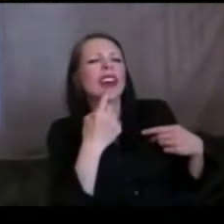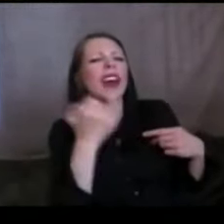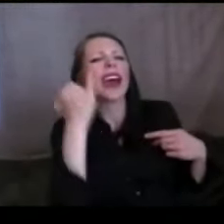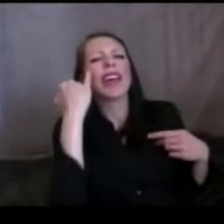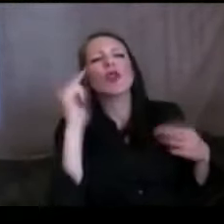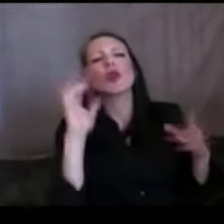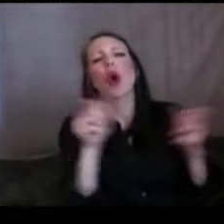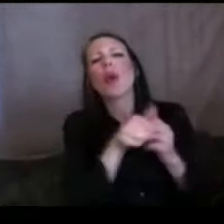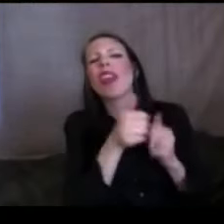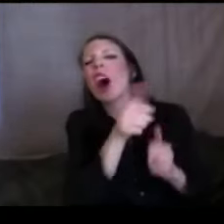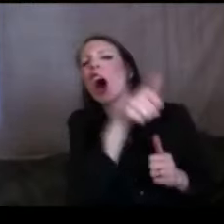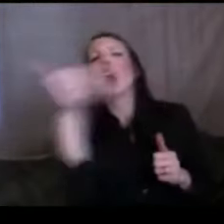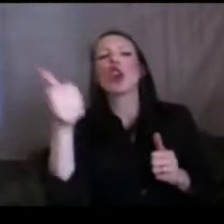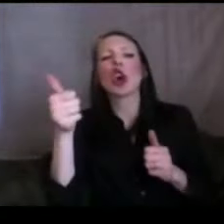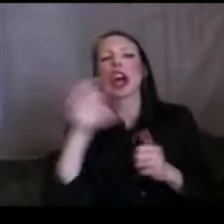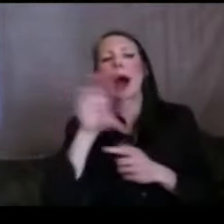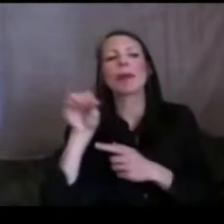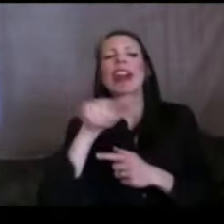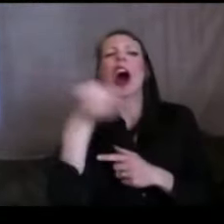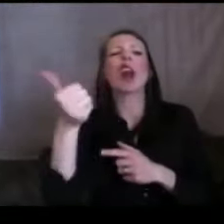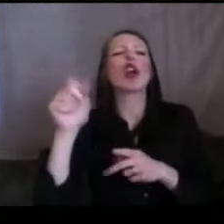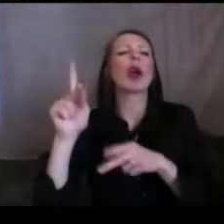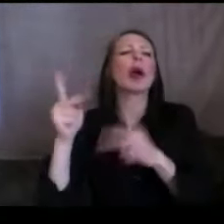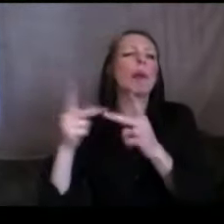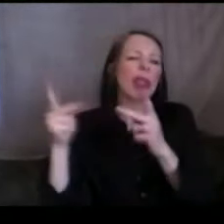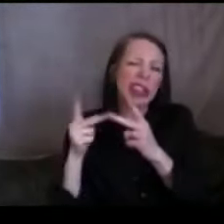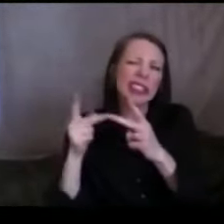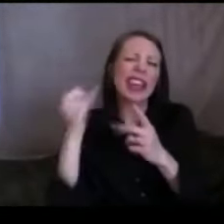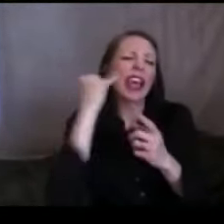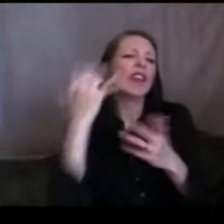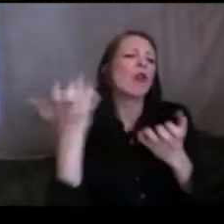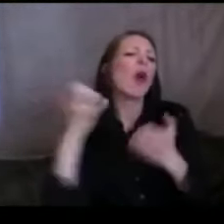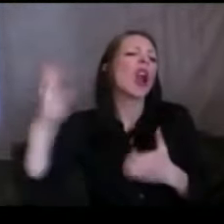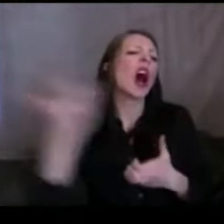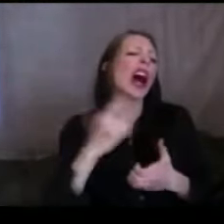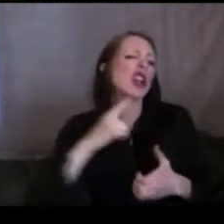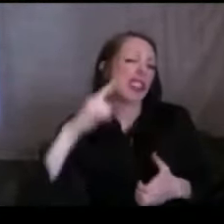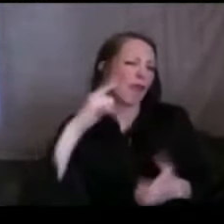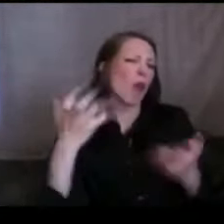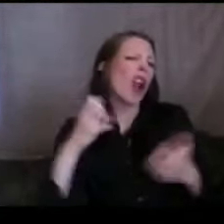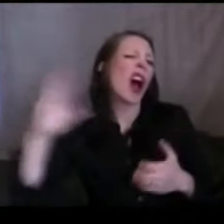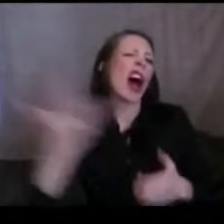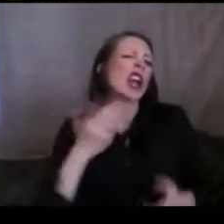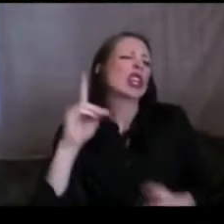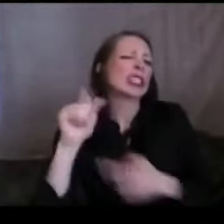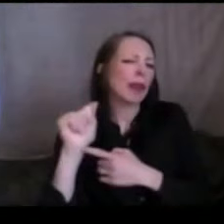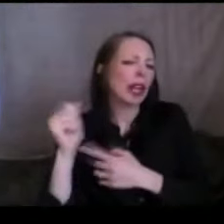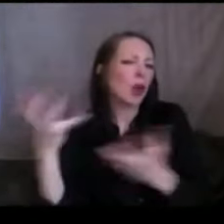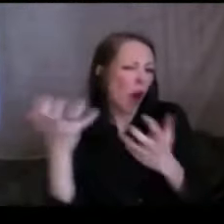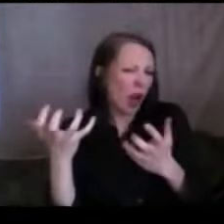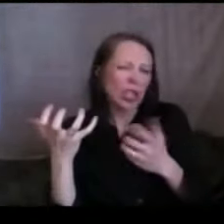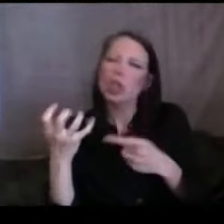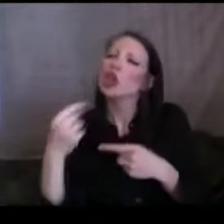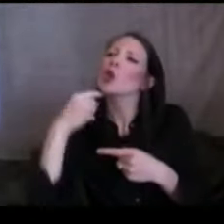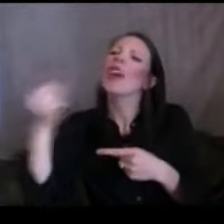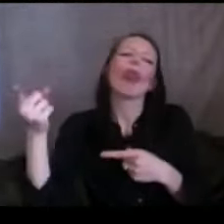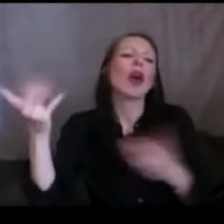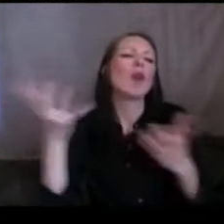to make their workplace more diverse and more inclusive to people with disabilities? What would you say to